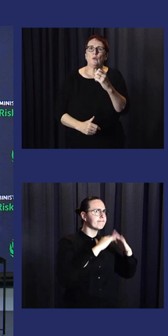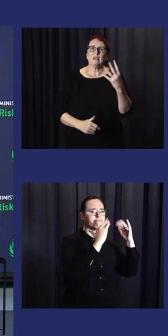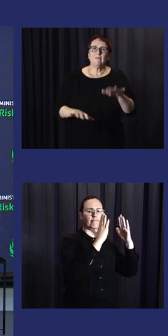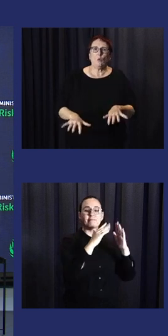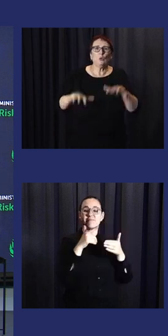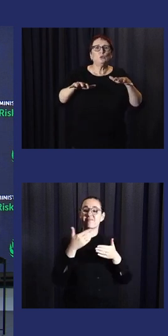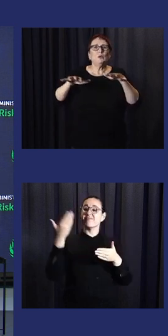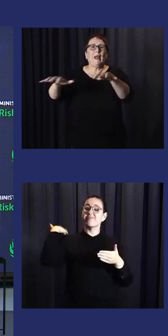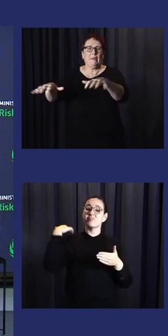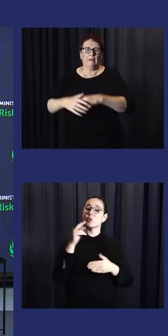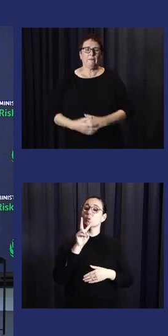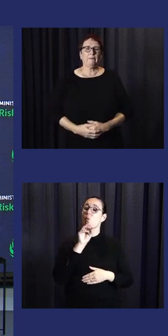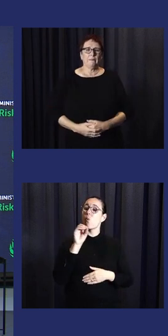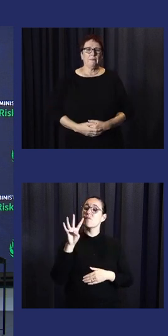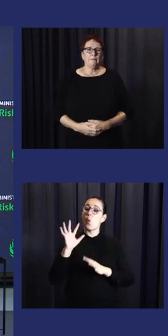tsunami.